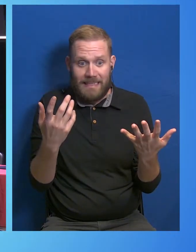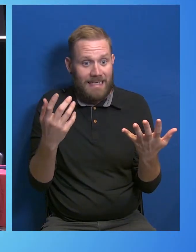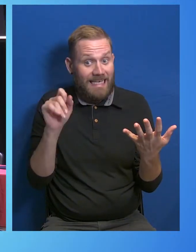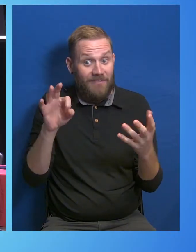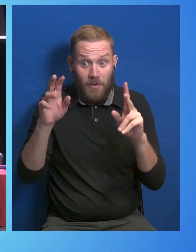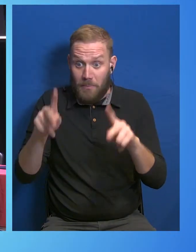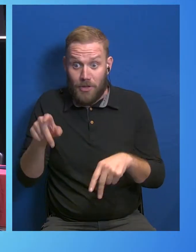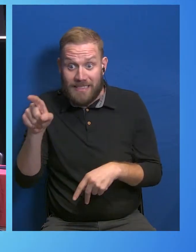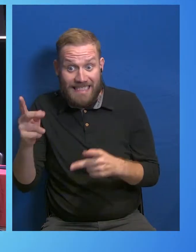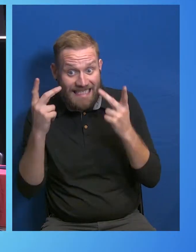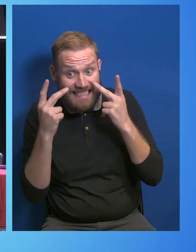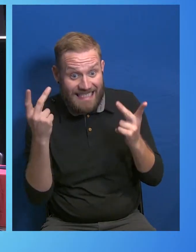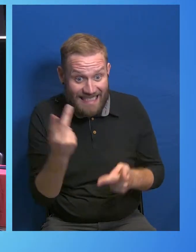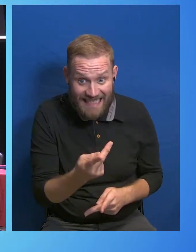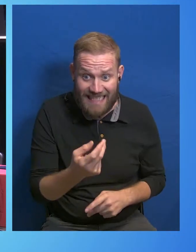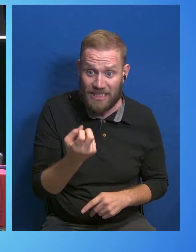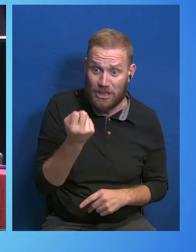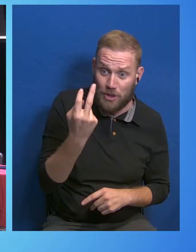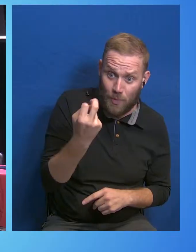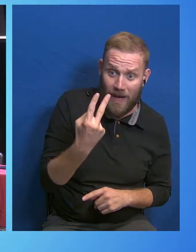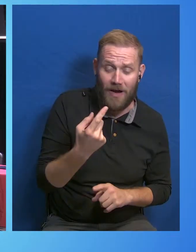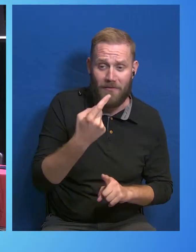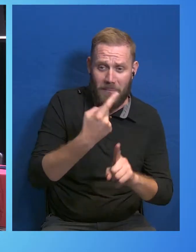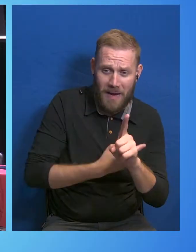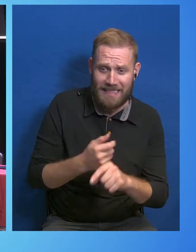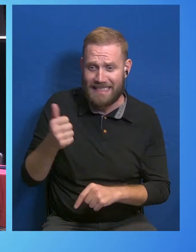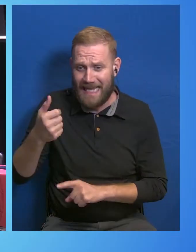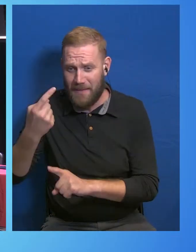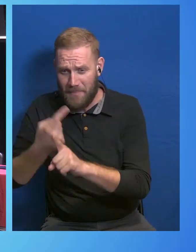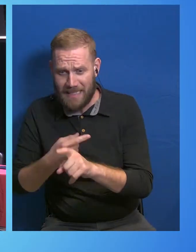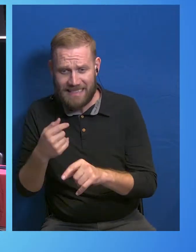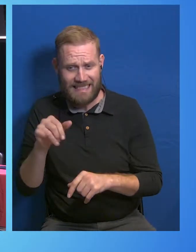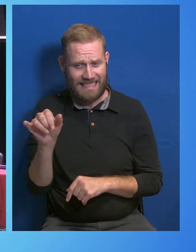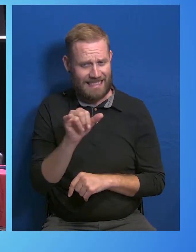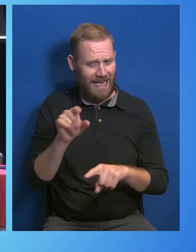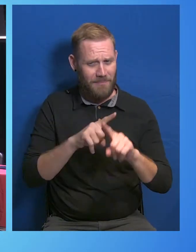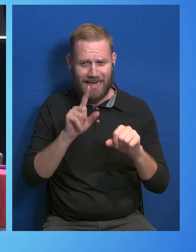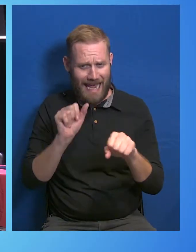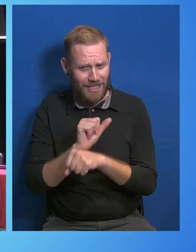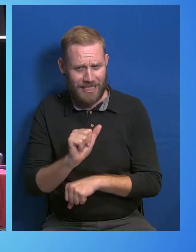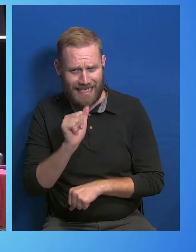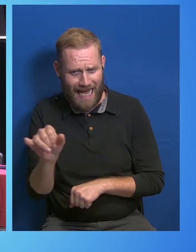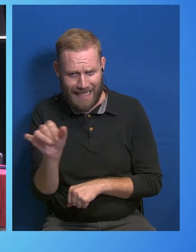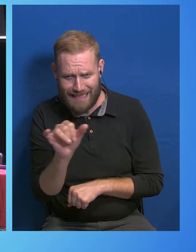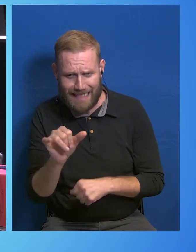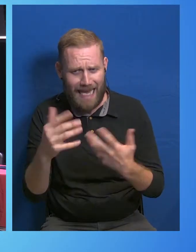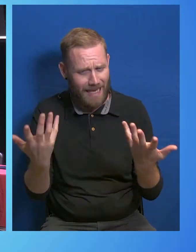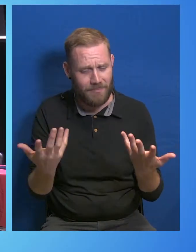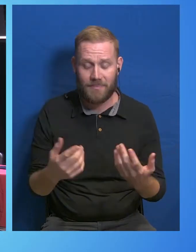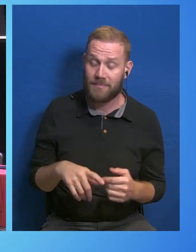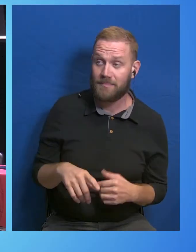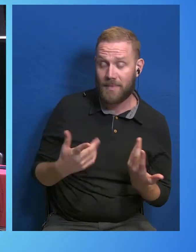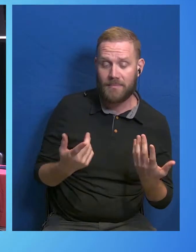sees 12 months and 10 months the same, and they're not the same. Right. Yeah, okay, thank you. Sure.